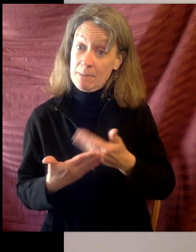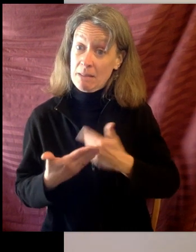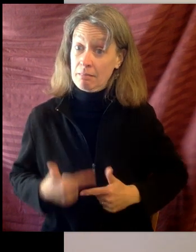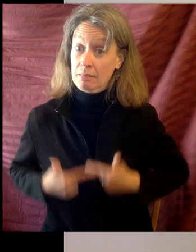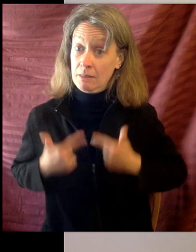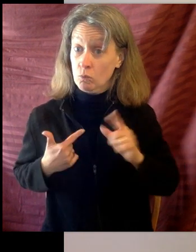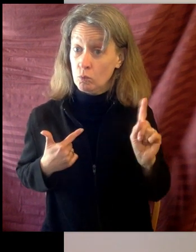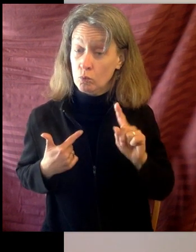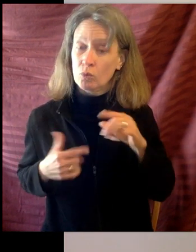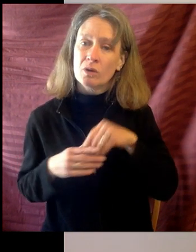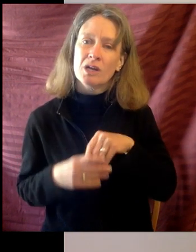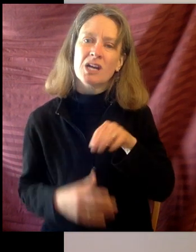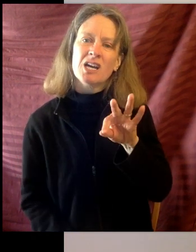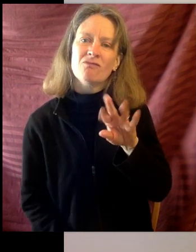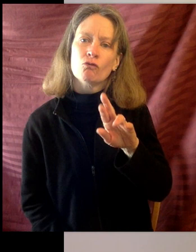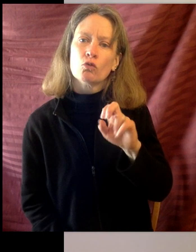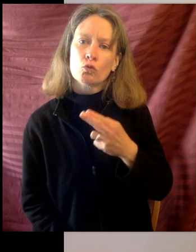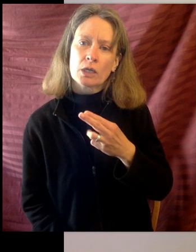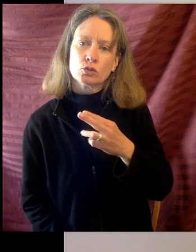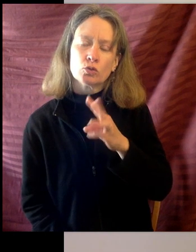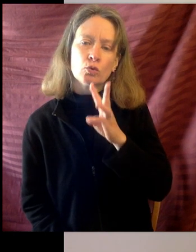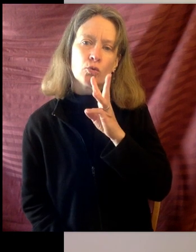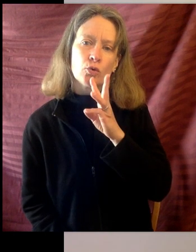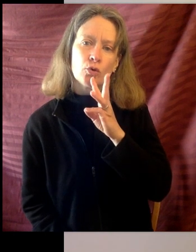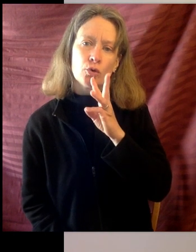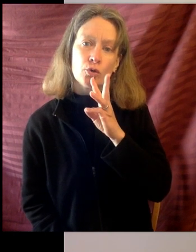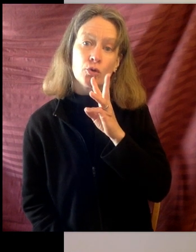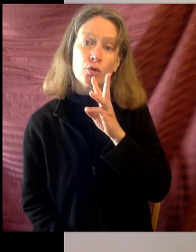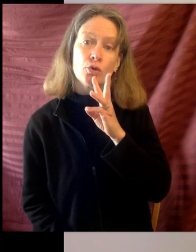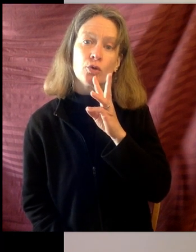where there are dragonflies.